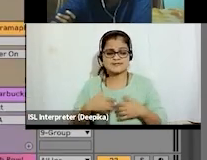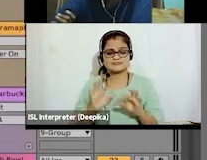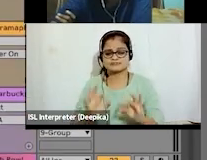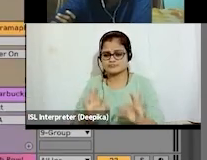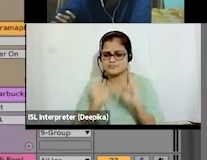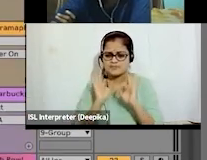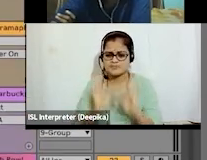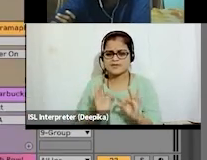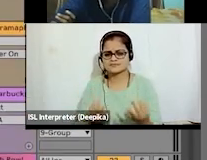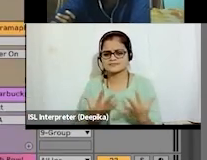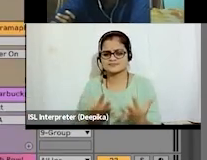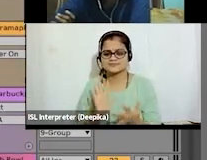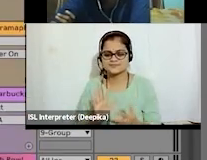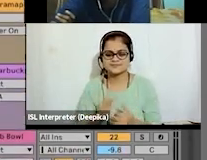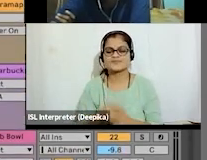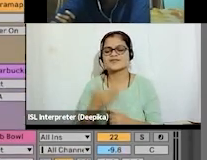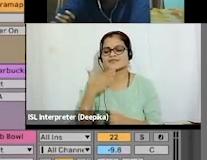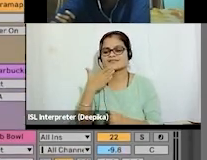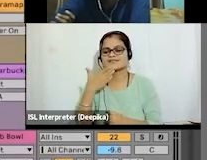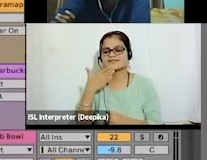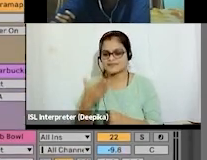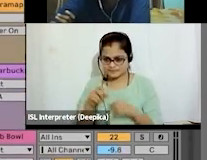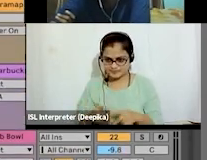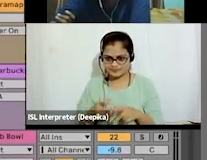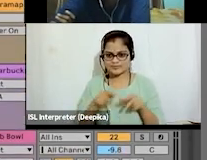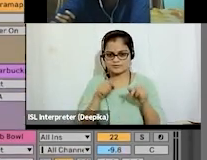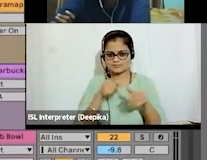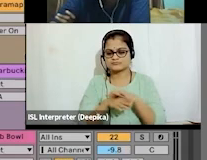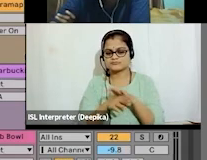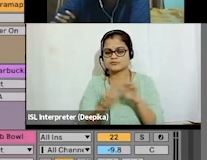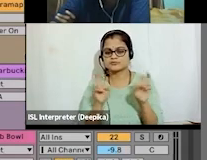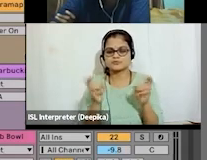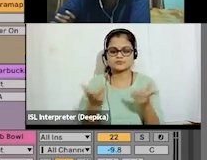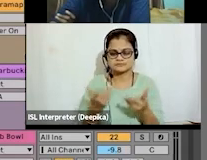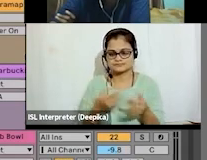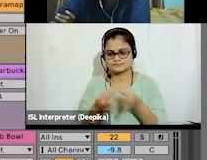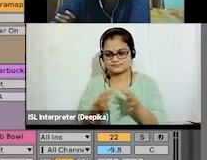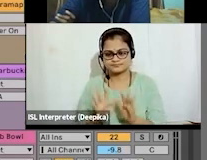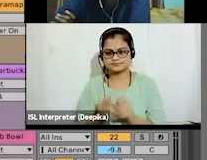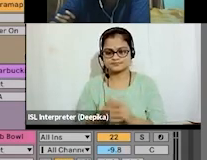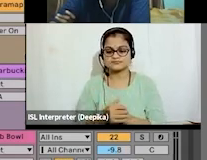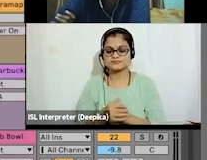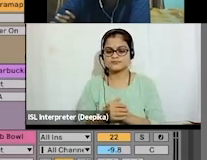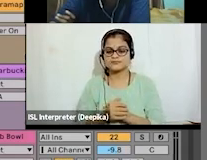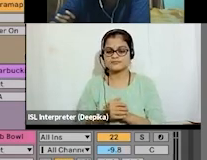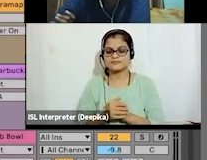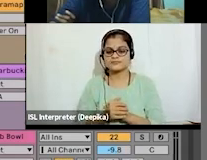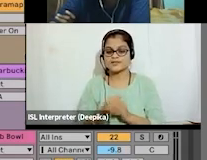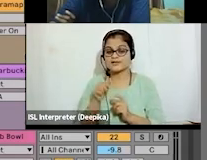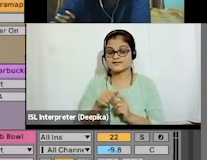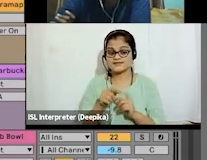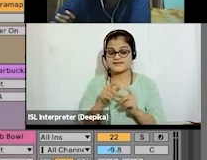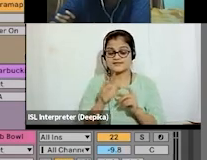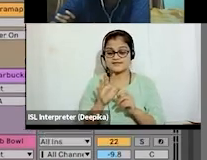with this. Cool. Thank you. Okay, so I'll just get into it. So I think I started with just forming